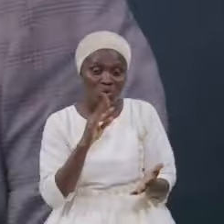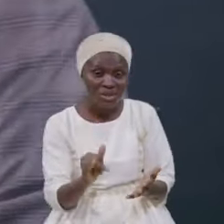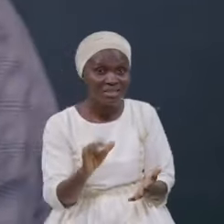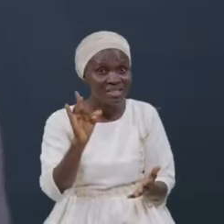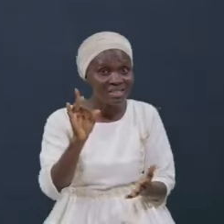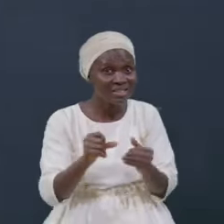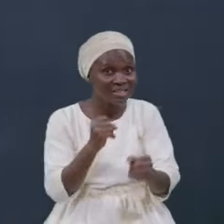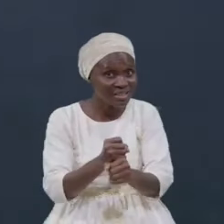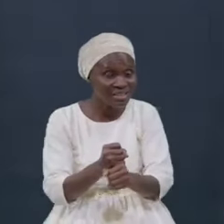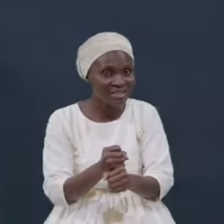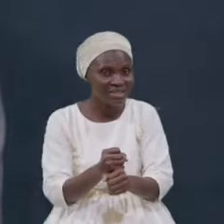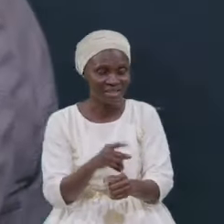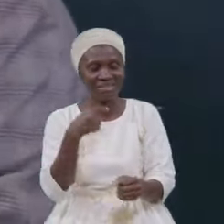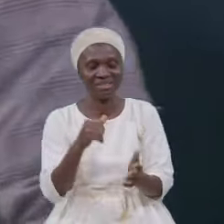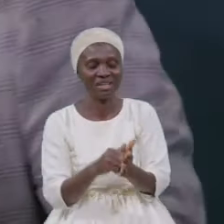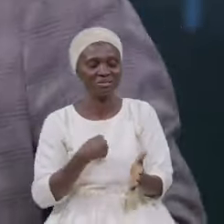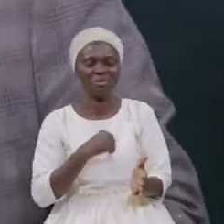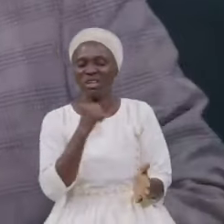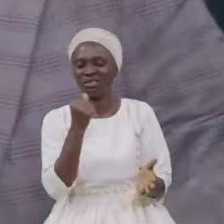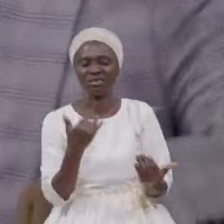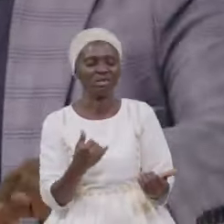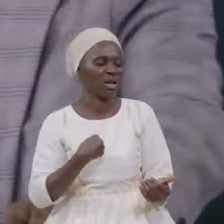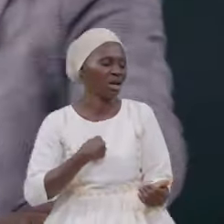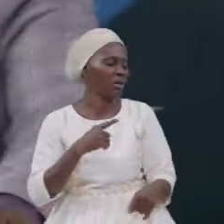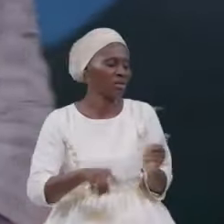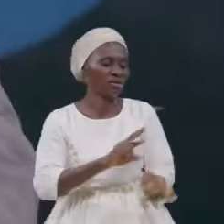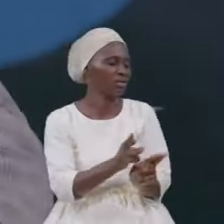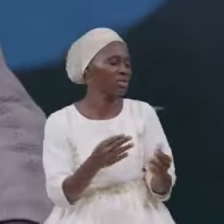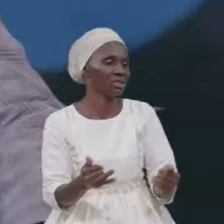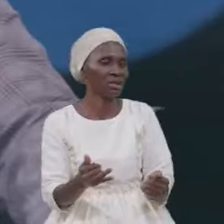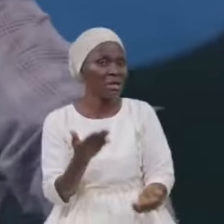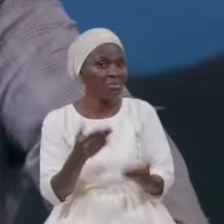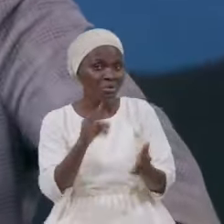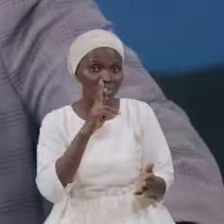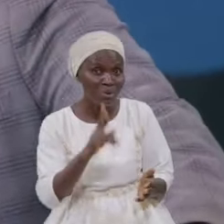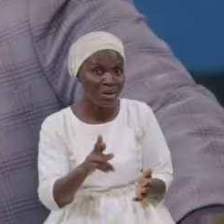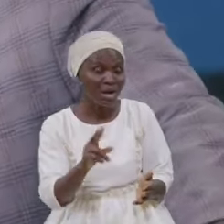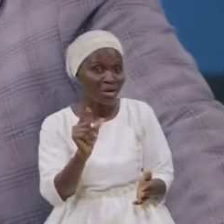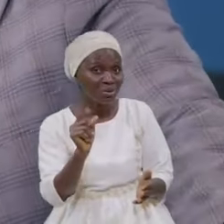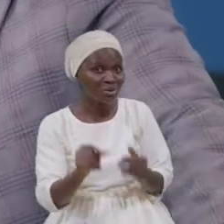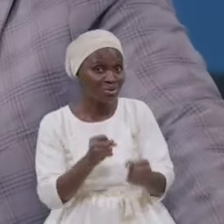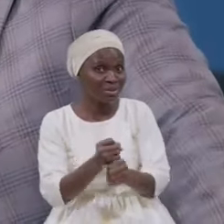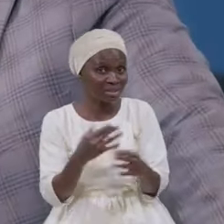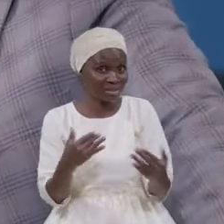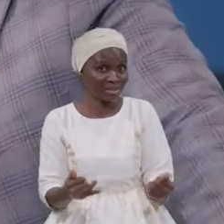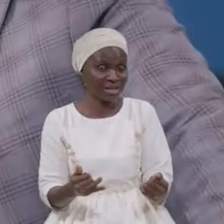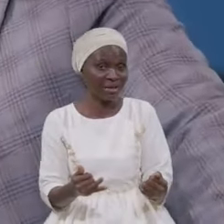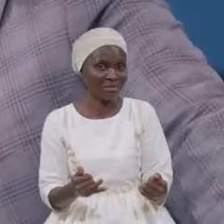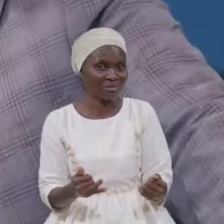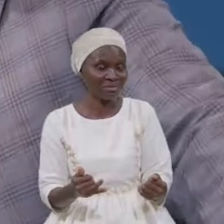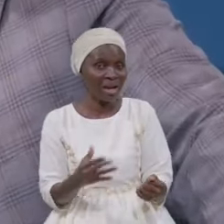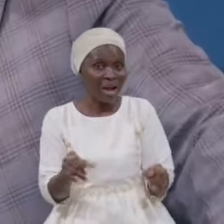22 24, not now, I repent another time. Look at the things you put off, and now the